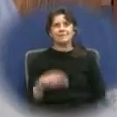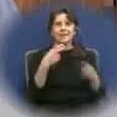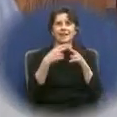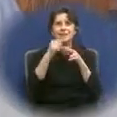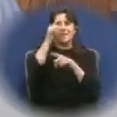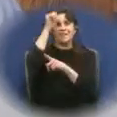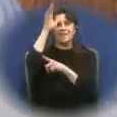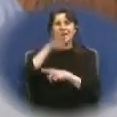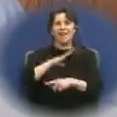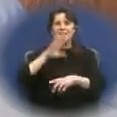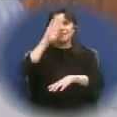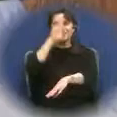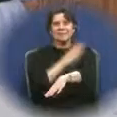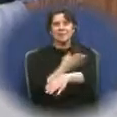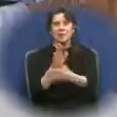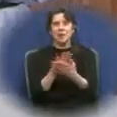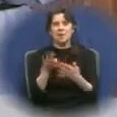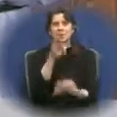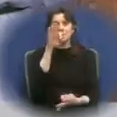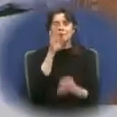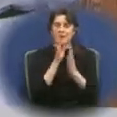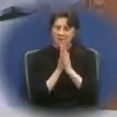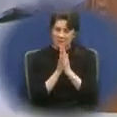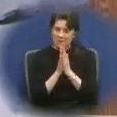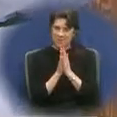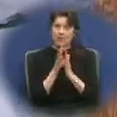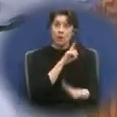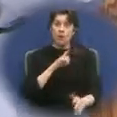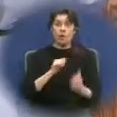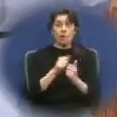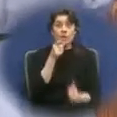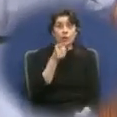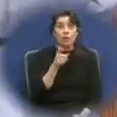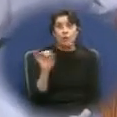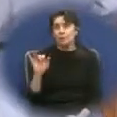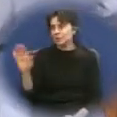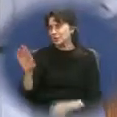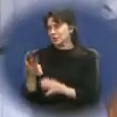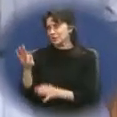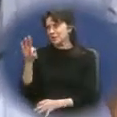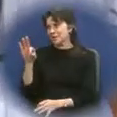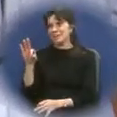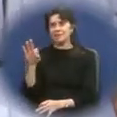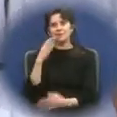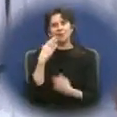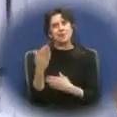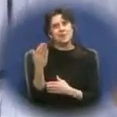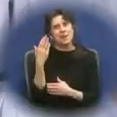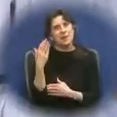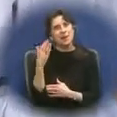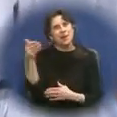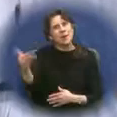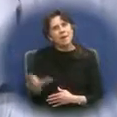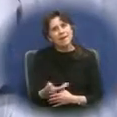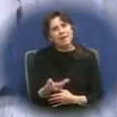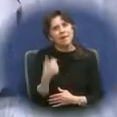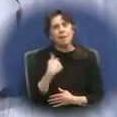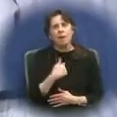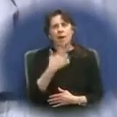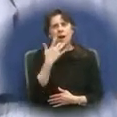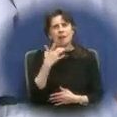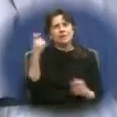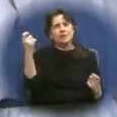the name of the Father, and of the Son, and of the Holy Spirit. Amen. The Lord be with you. And with your spirit. Good morning and welcome as we are privileged